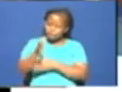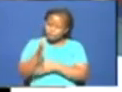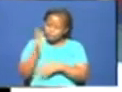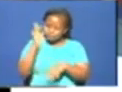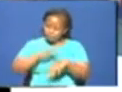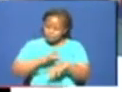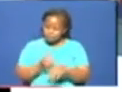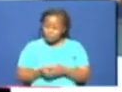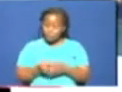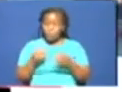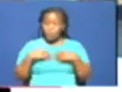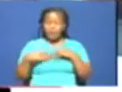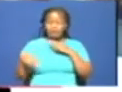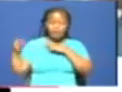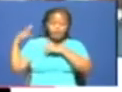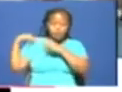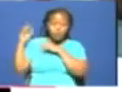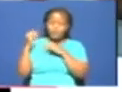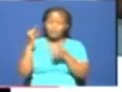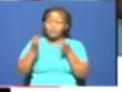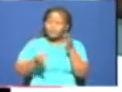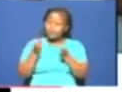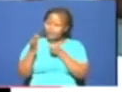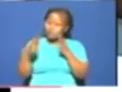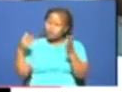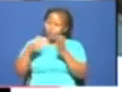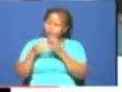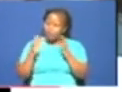their historical injustices over land.